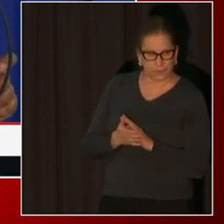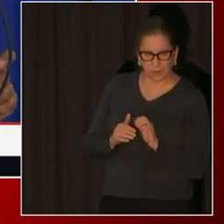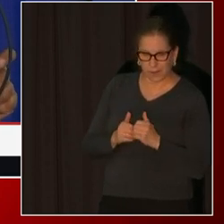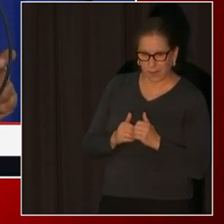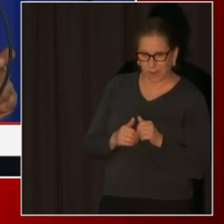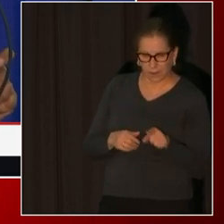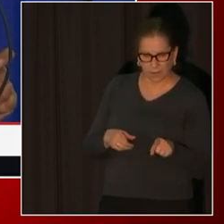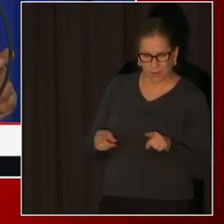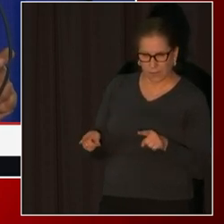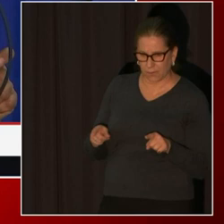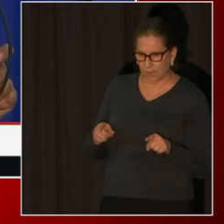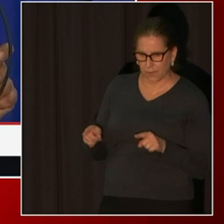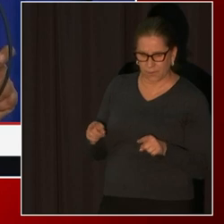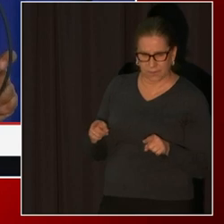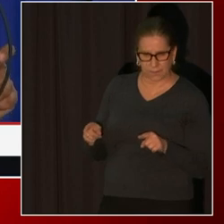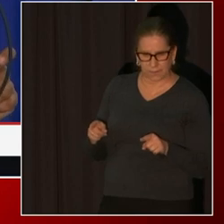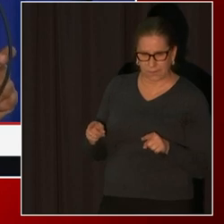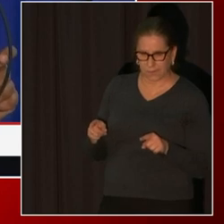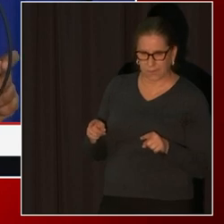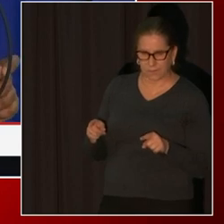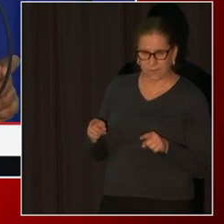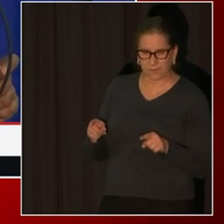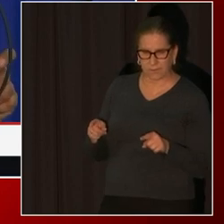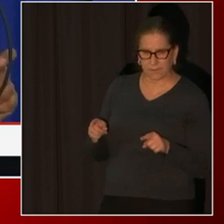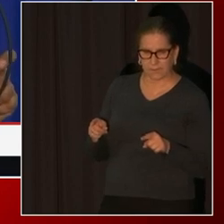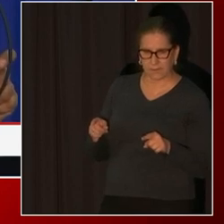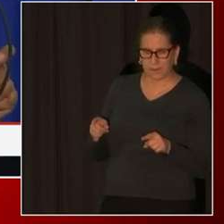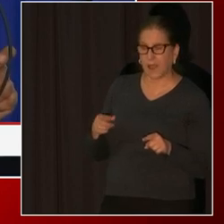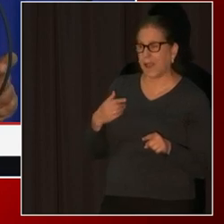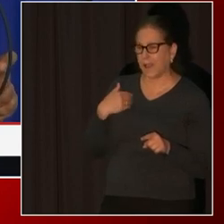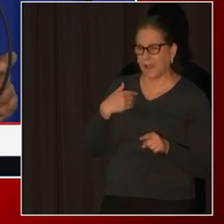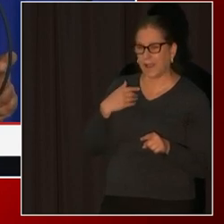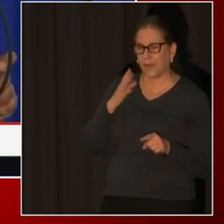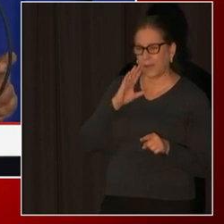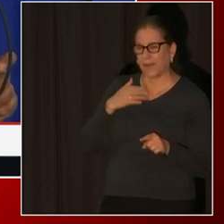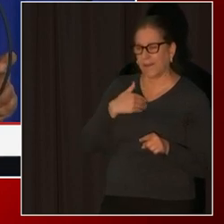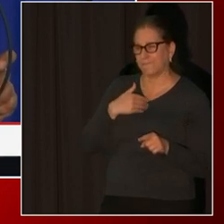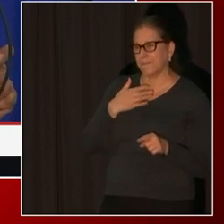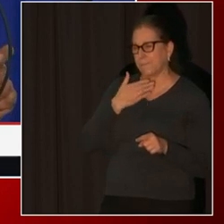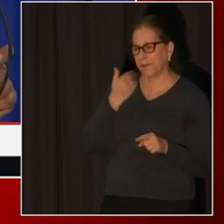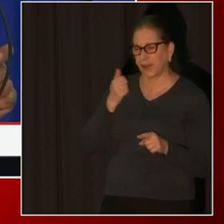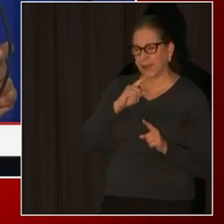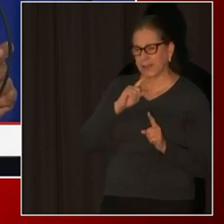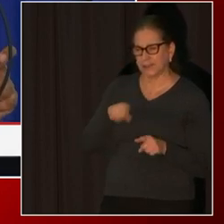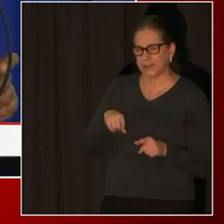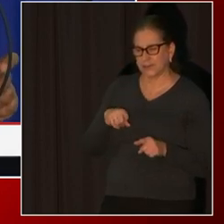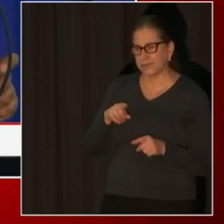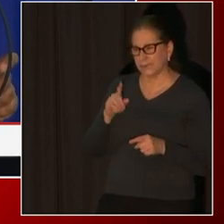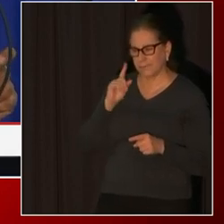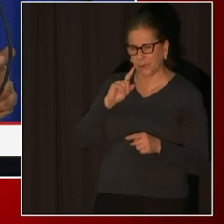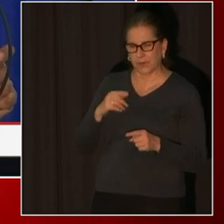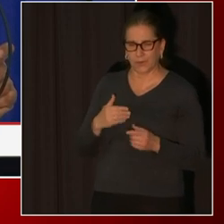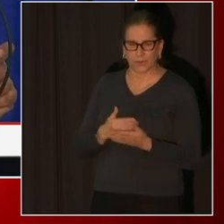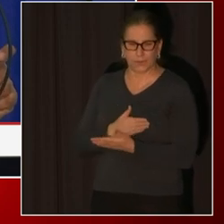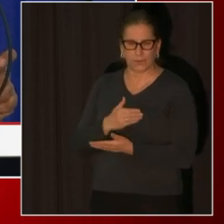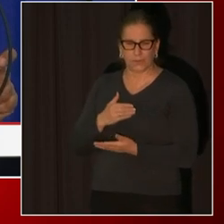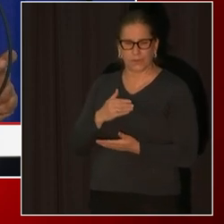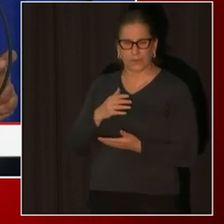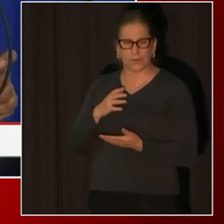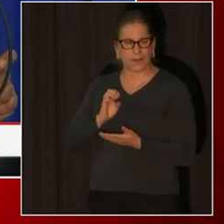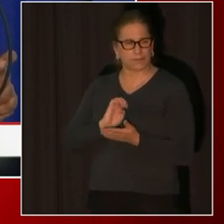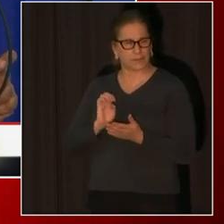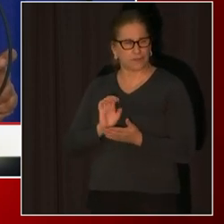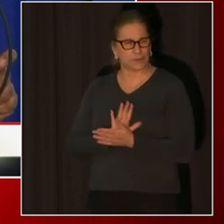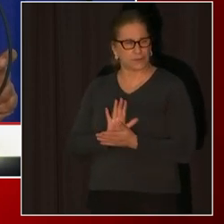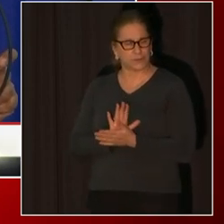a greater solution, a better solution to create a new elementary school at Foxhall, which will relieve some